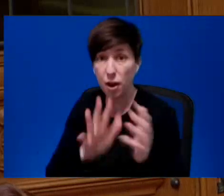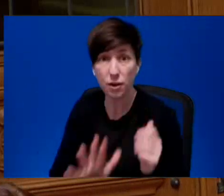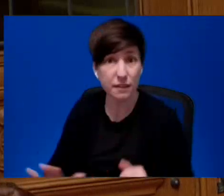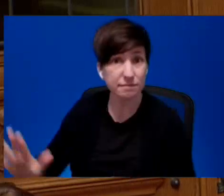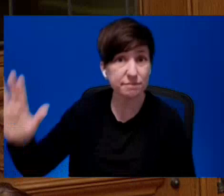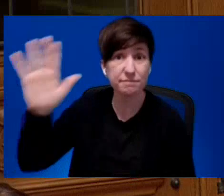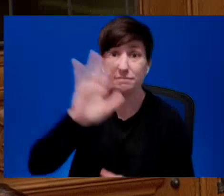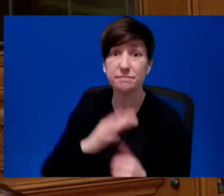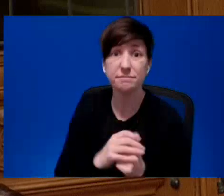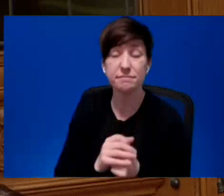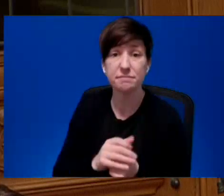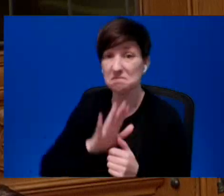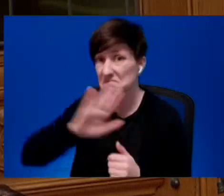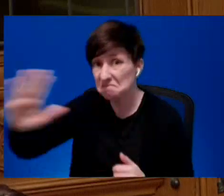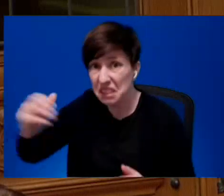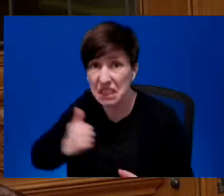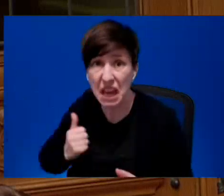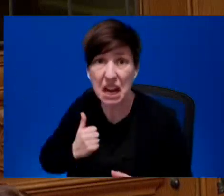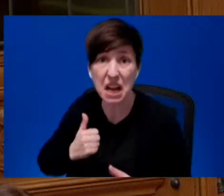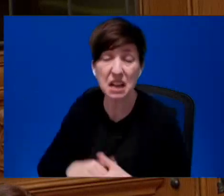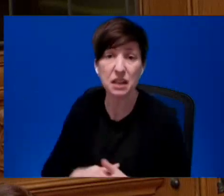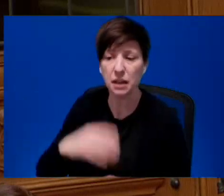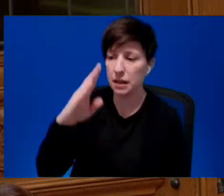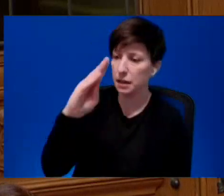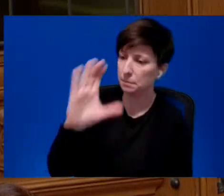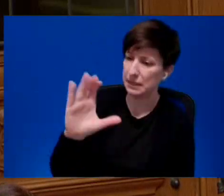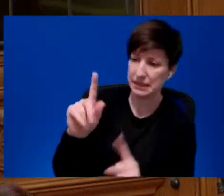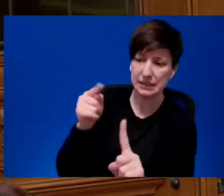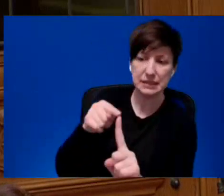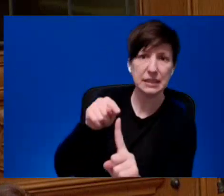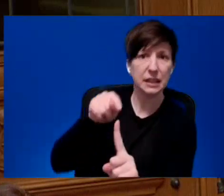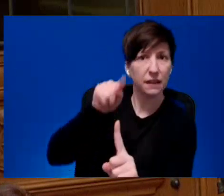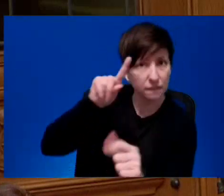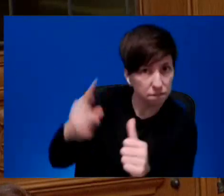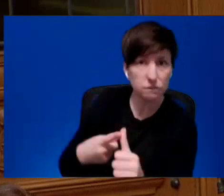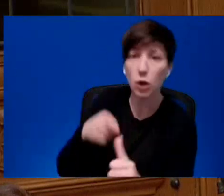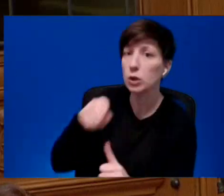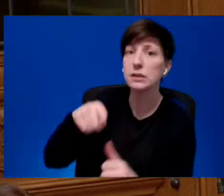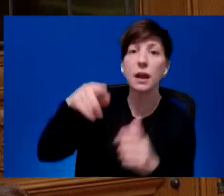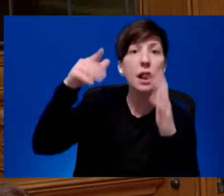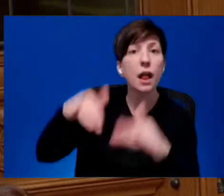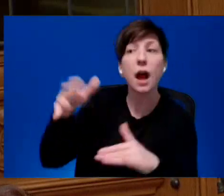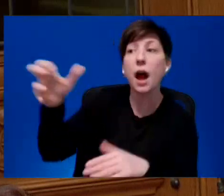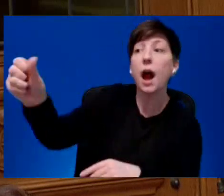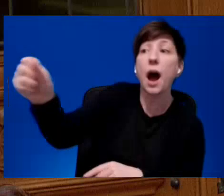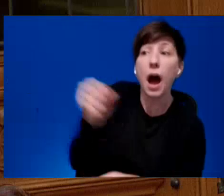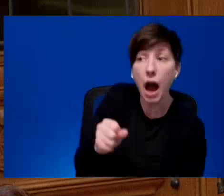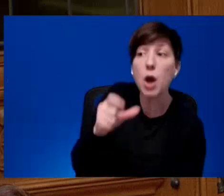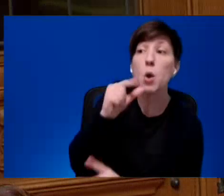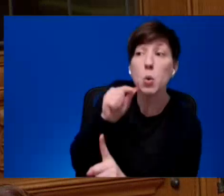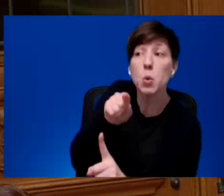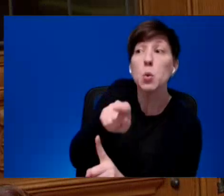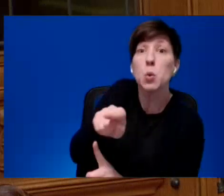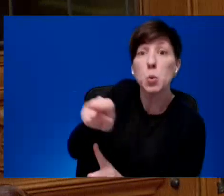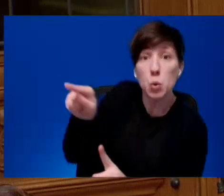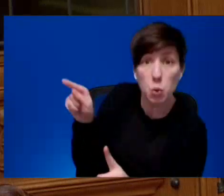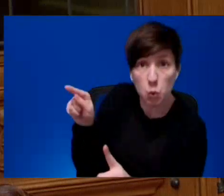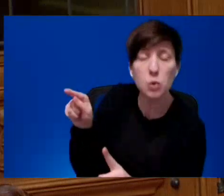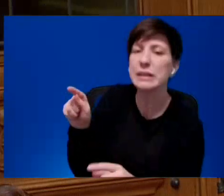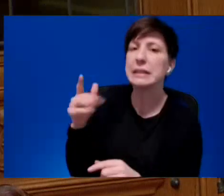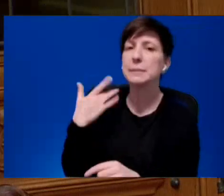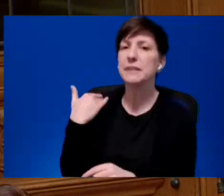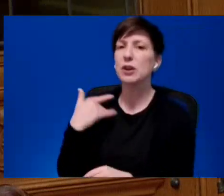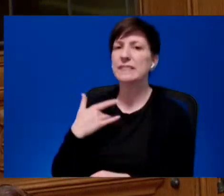Canada, that has not hired back nurses and healthcare workers who were hesitant to get the